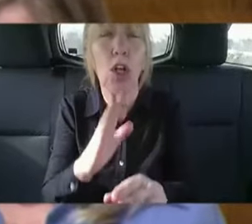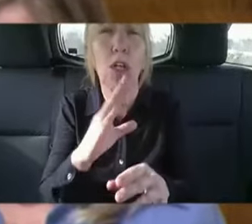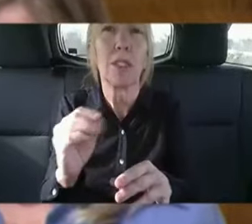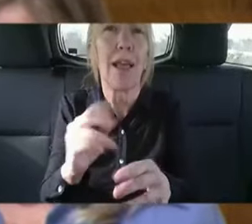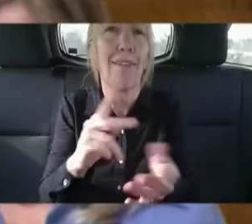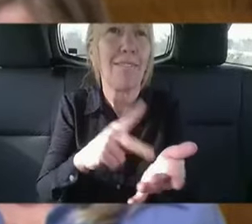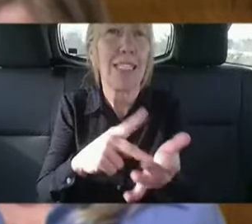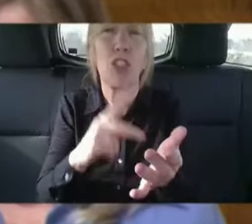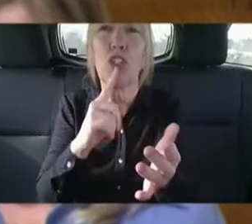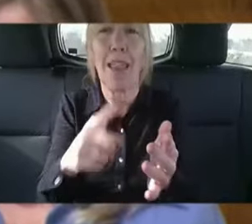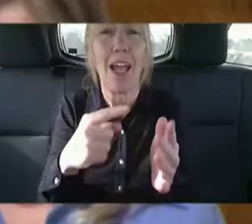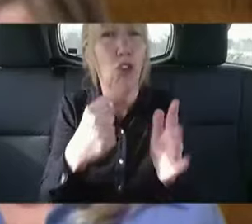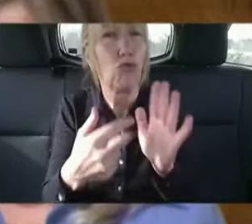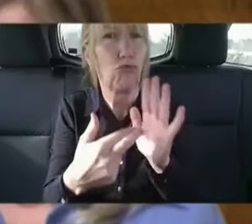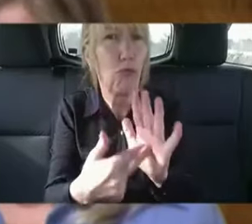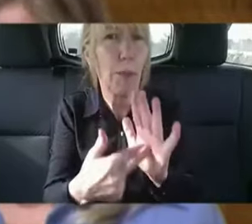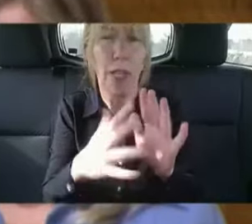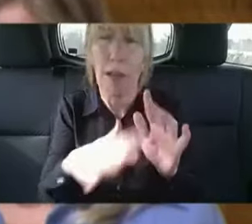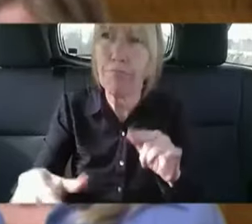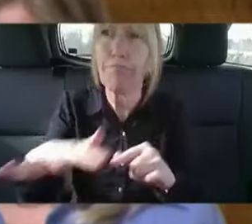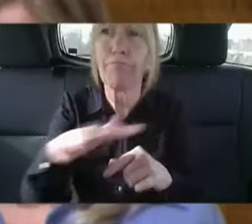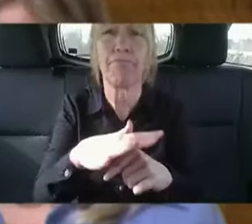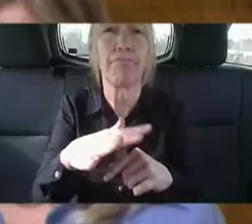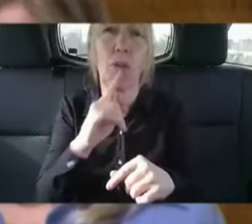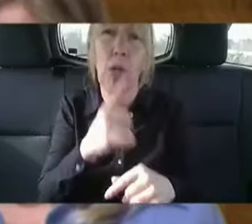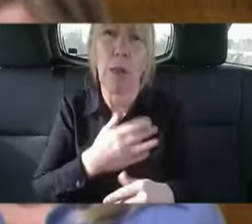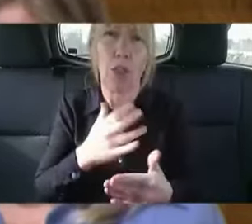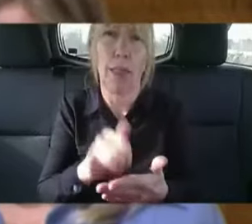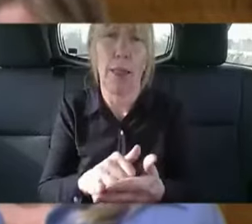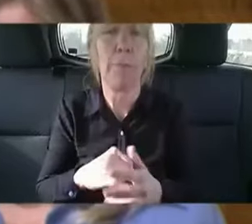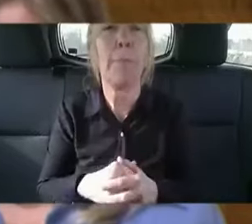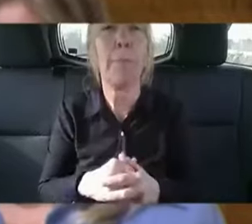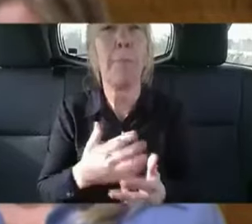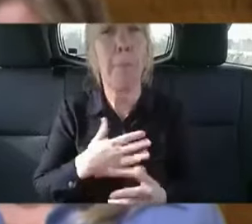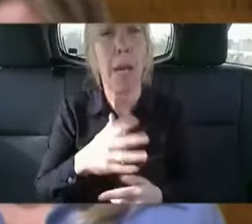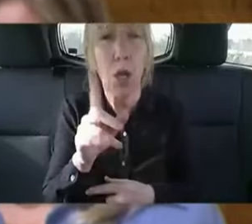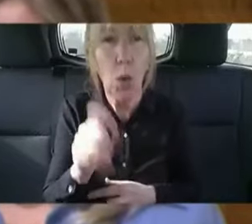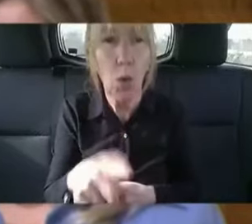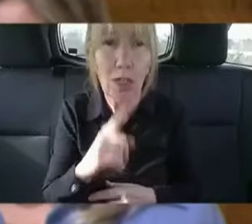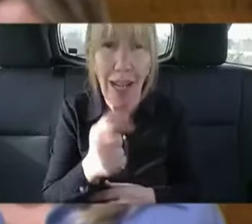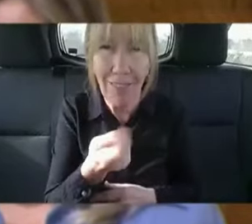that. So my questions, I've got a bunch of them.